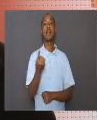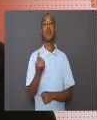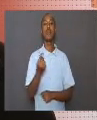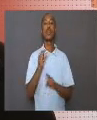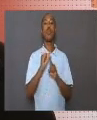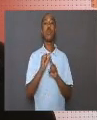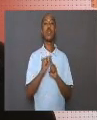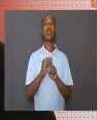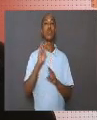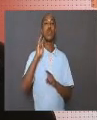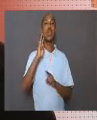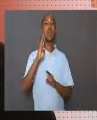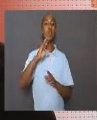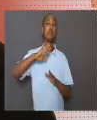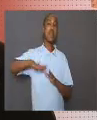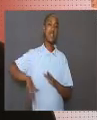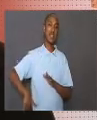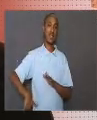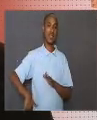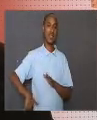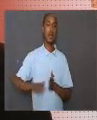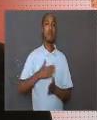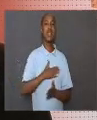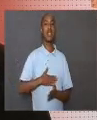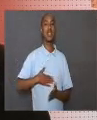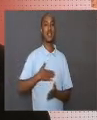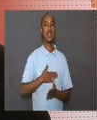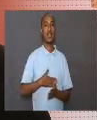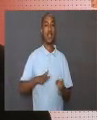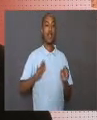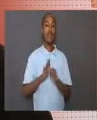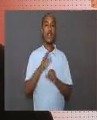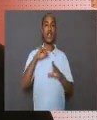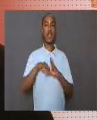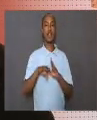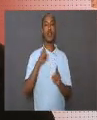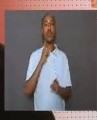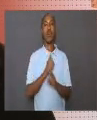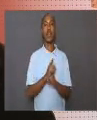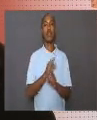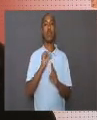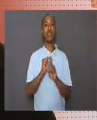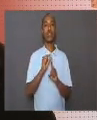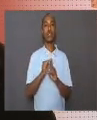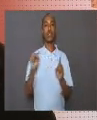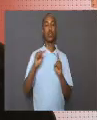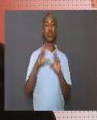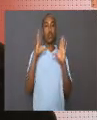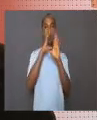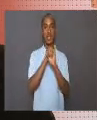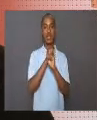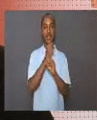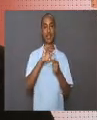the words will be missing. Please fill in the correct word to complete